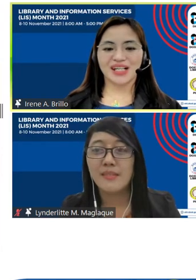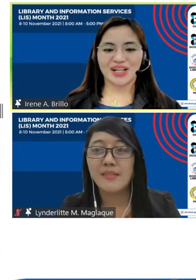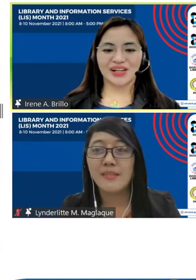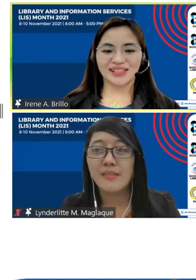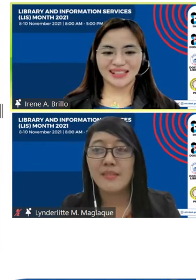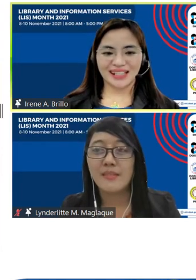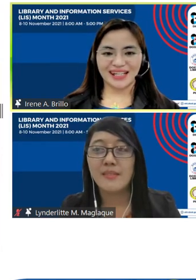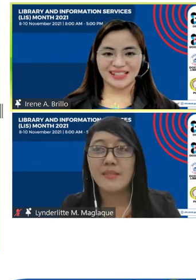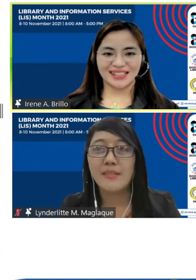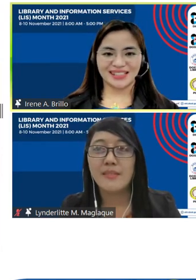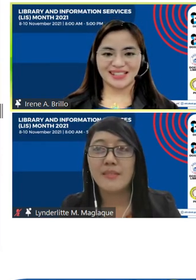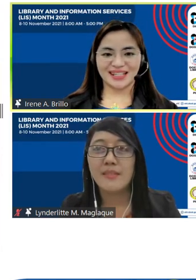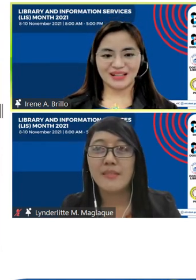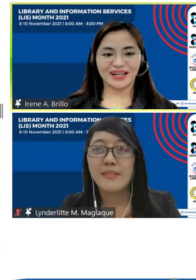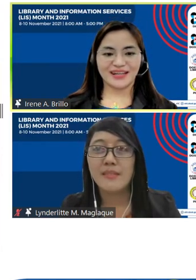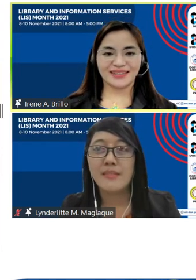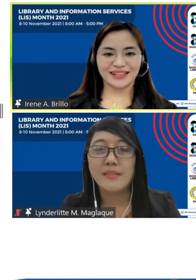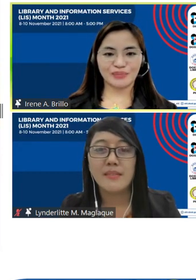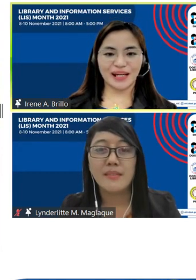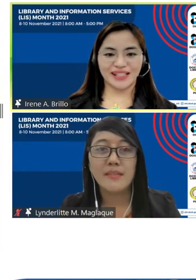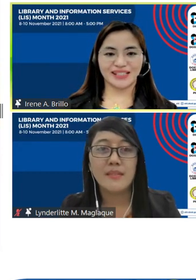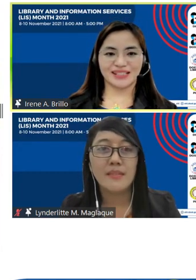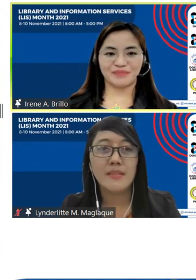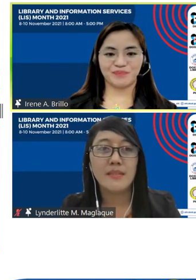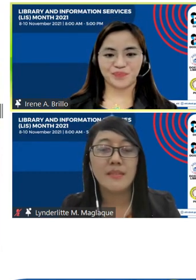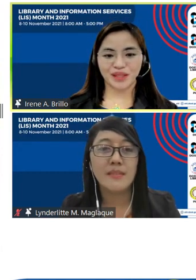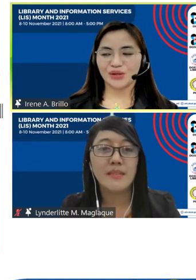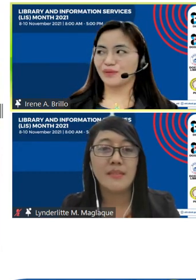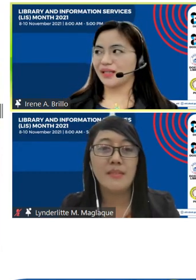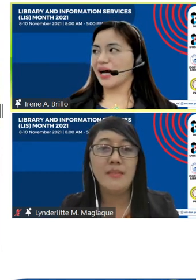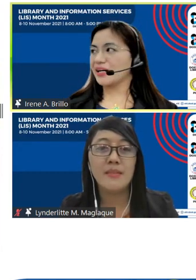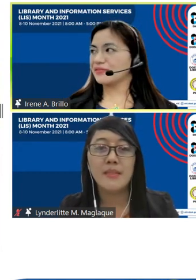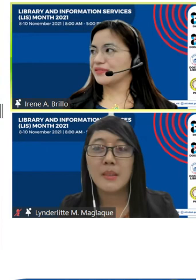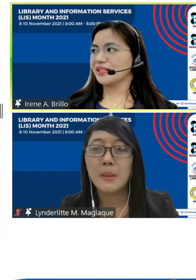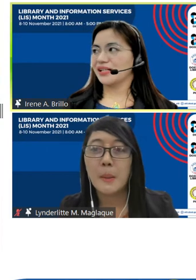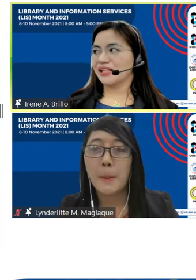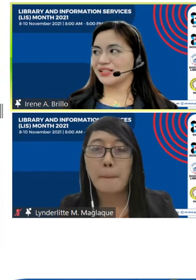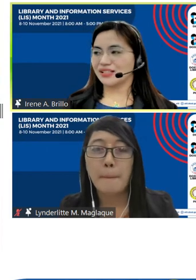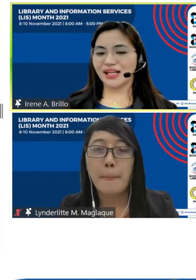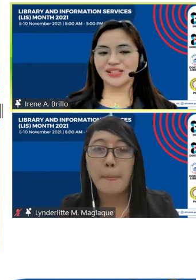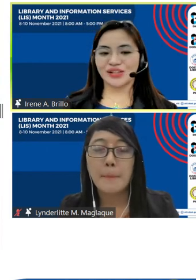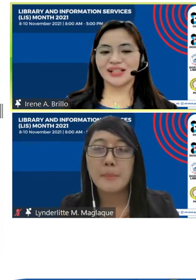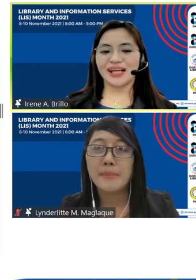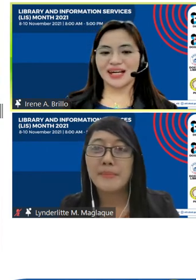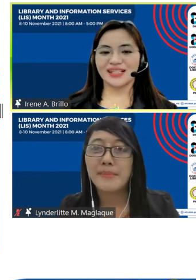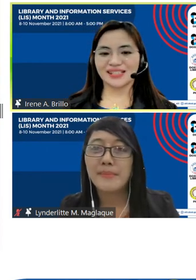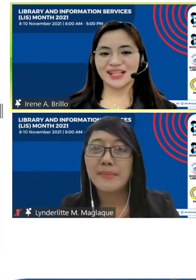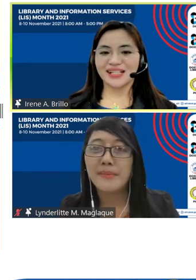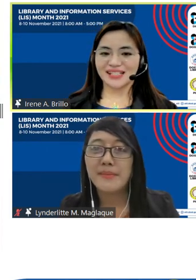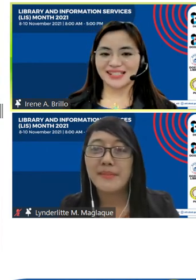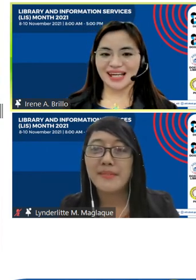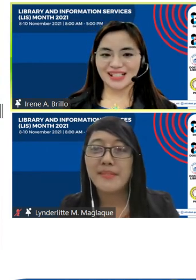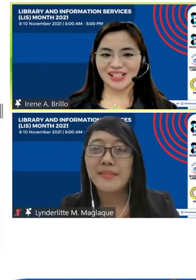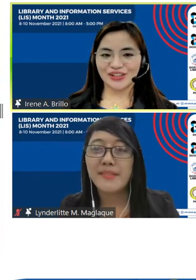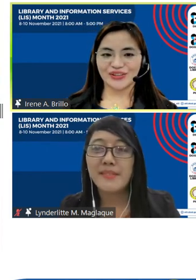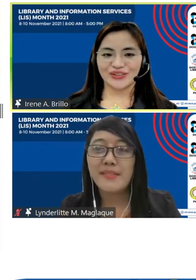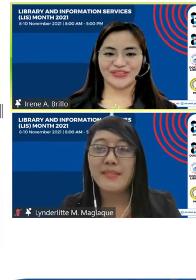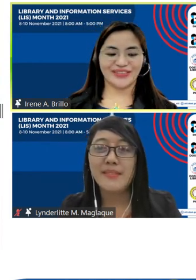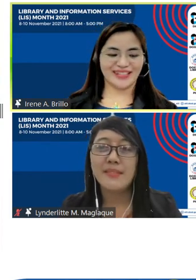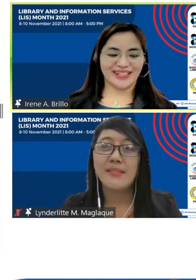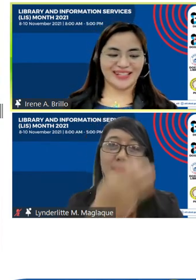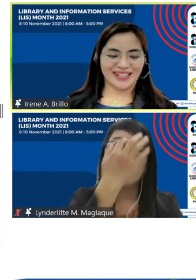Photography Contest. Third place, we have Jason S.